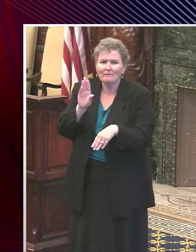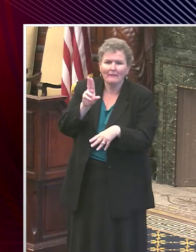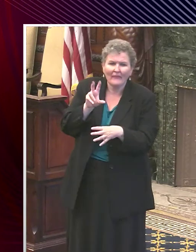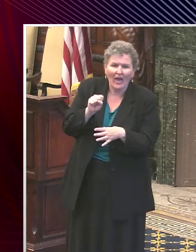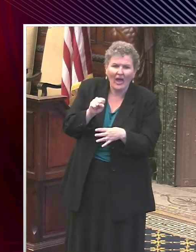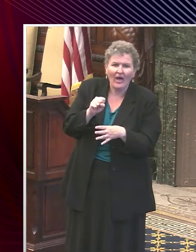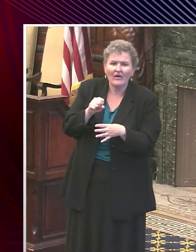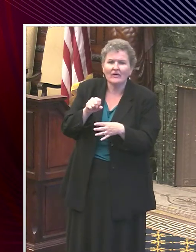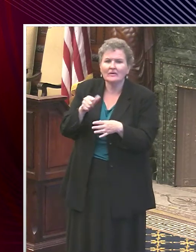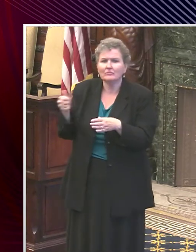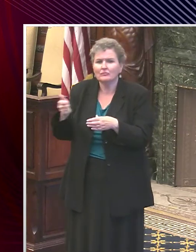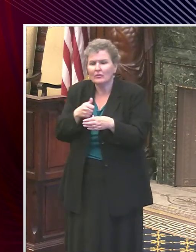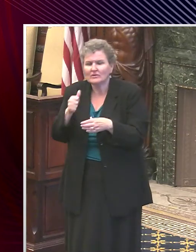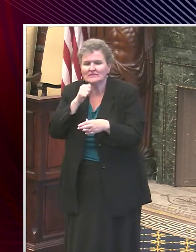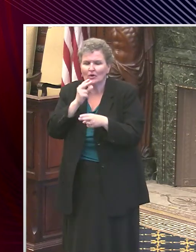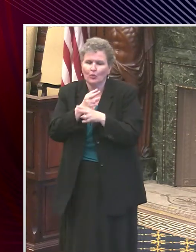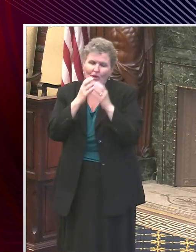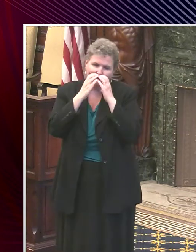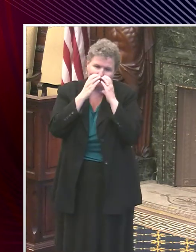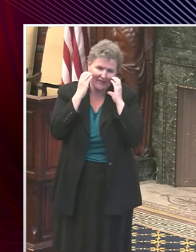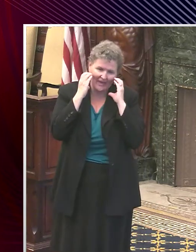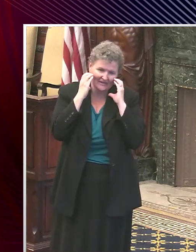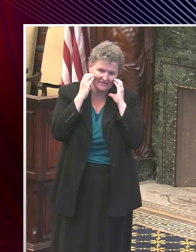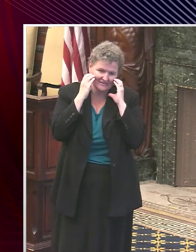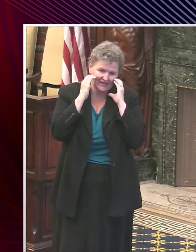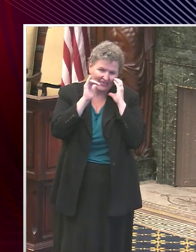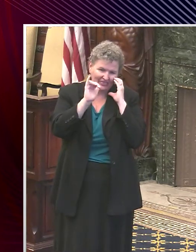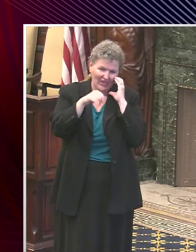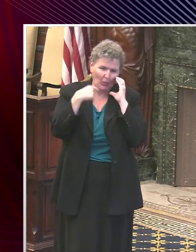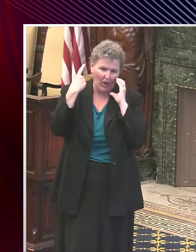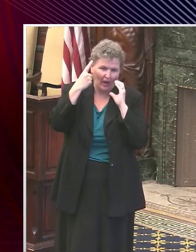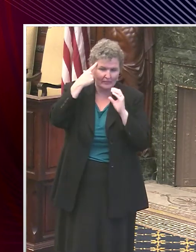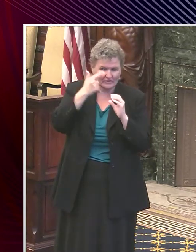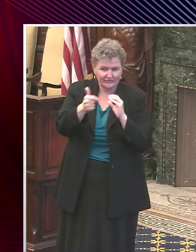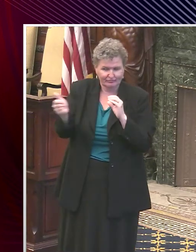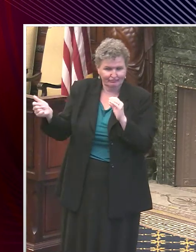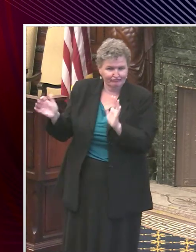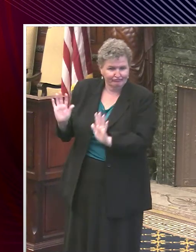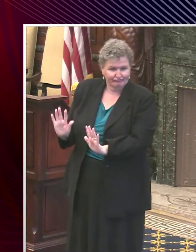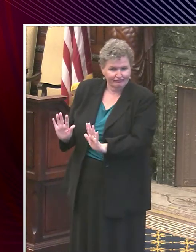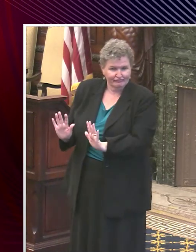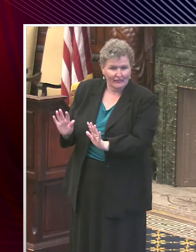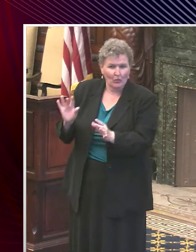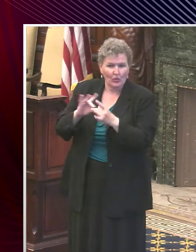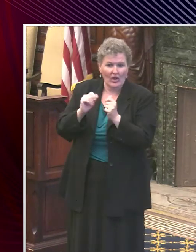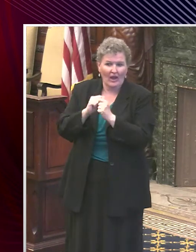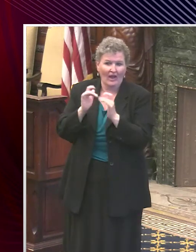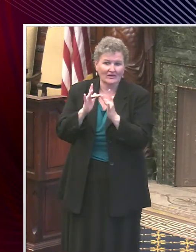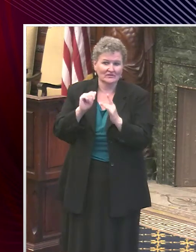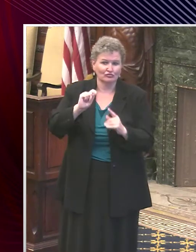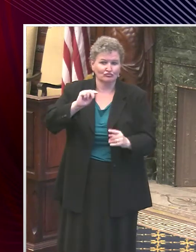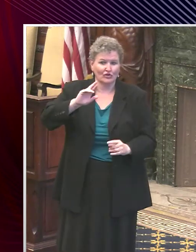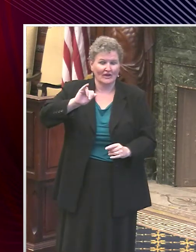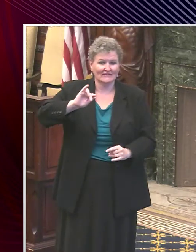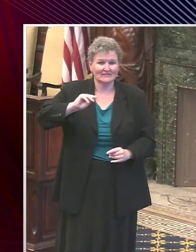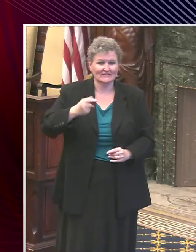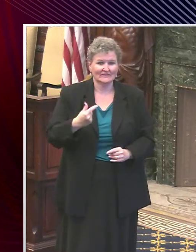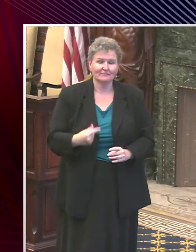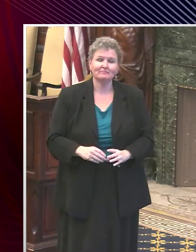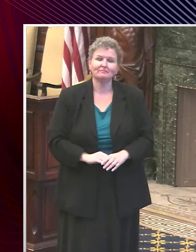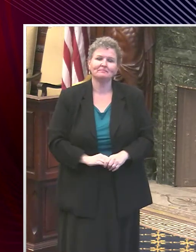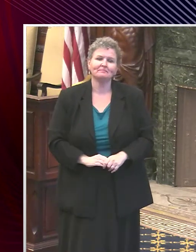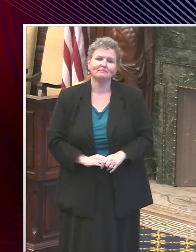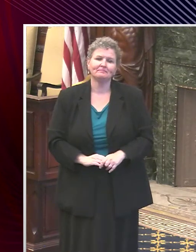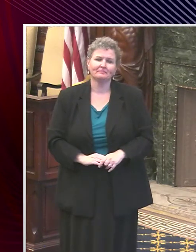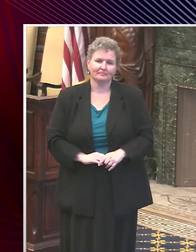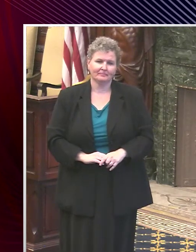should have. To me, that's the greater issue than the contact tracing piece. Thank you, Manny.